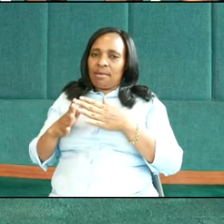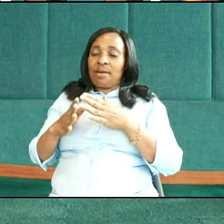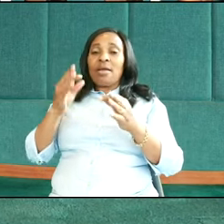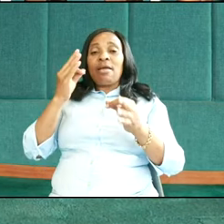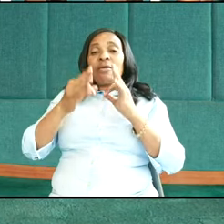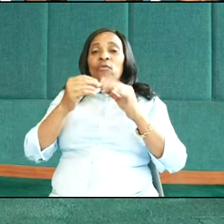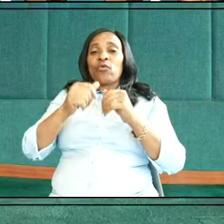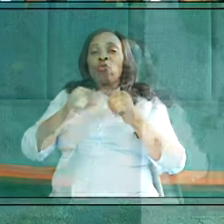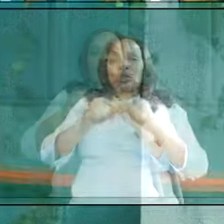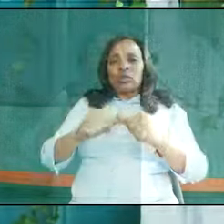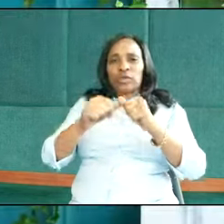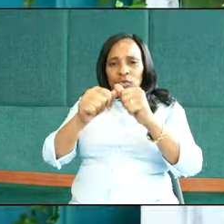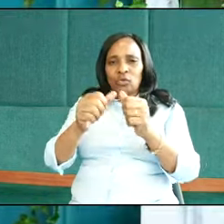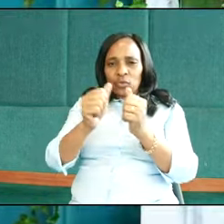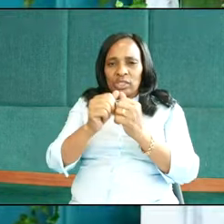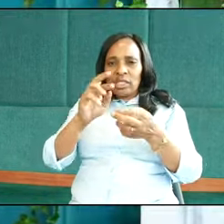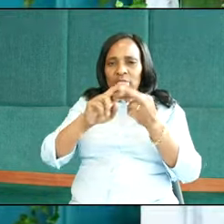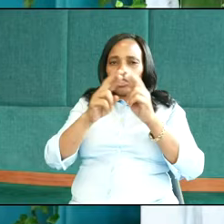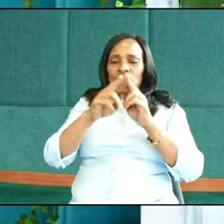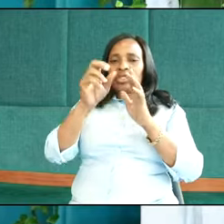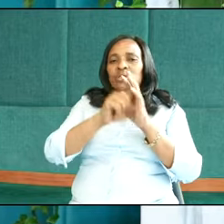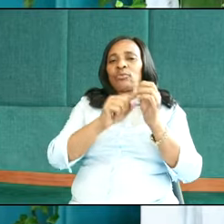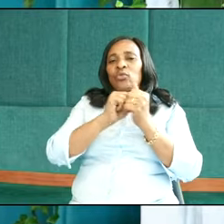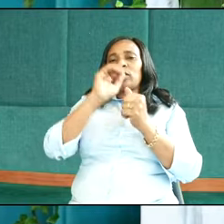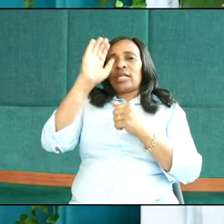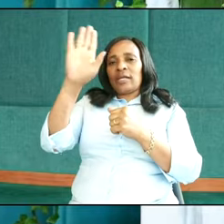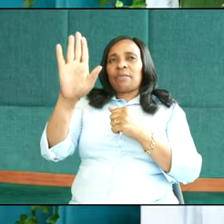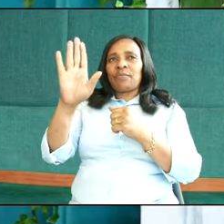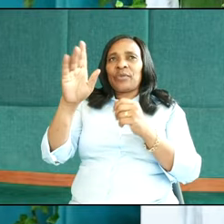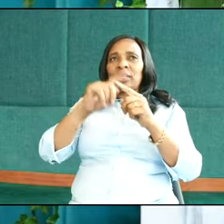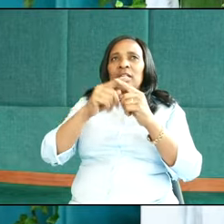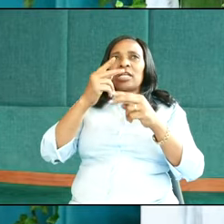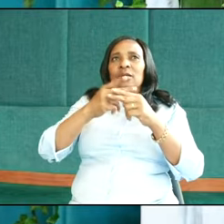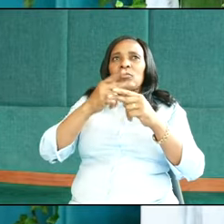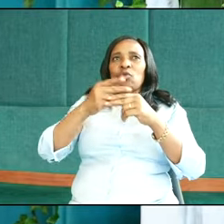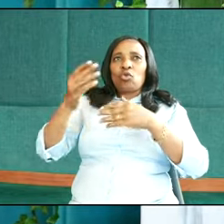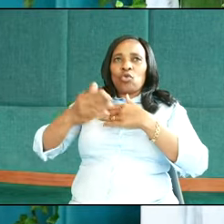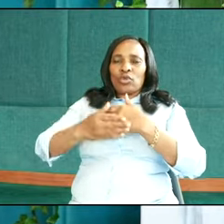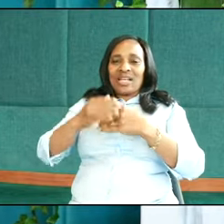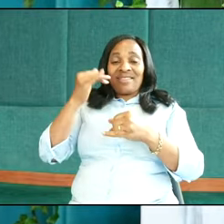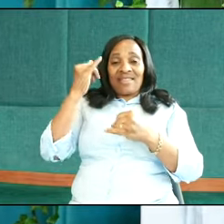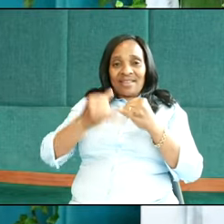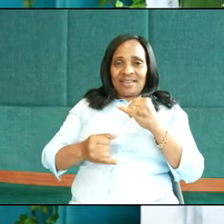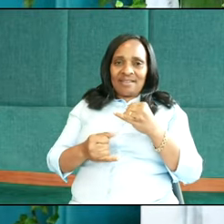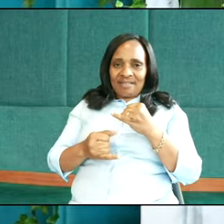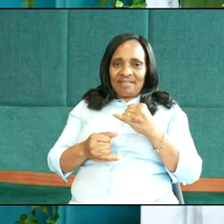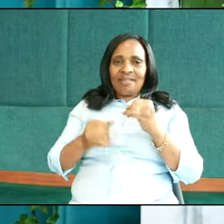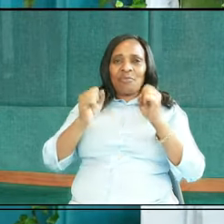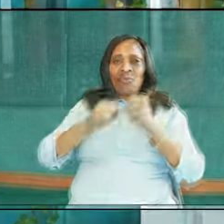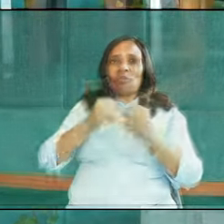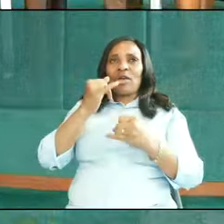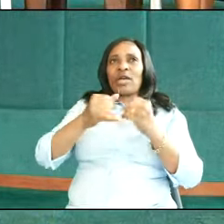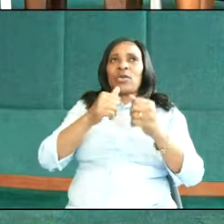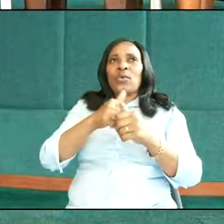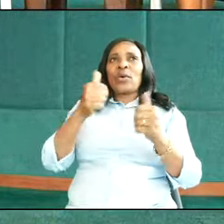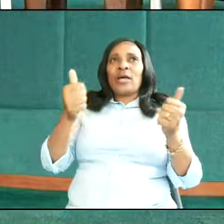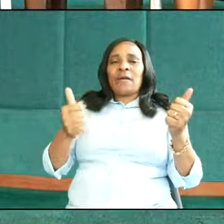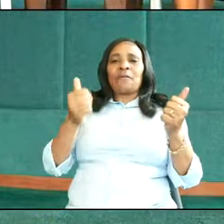if you maintain a relationship with him, and you keep close to him, in the end, you're going to end up on top. No,